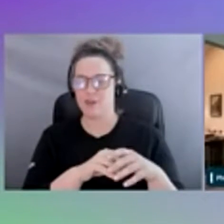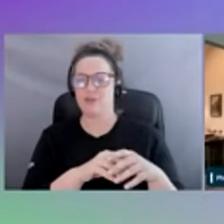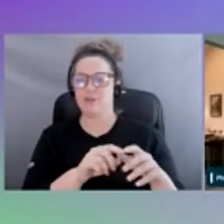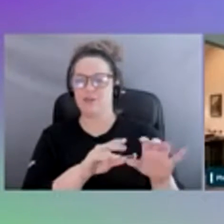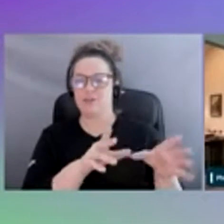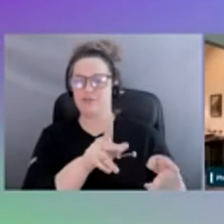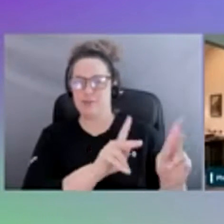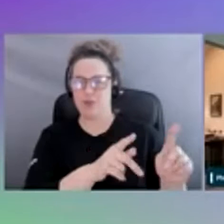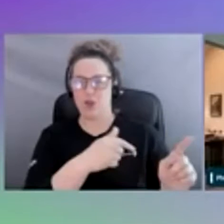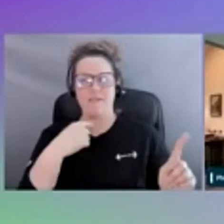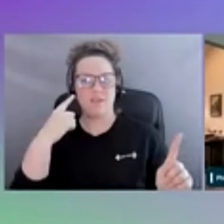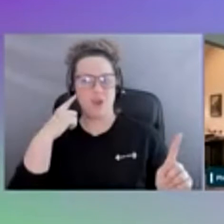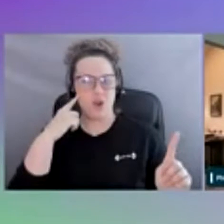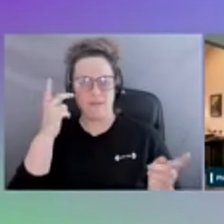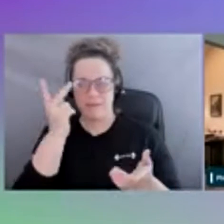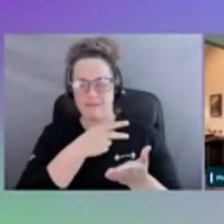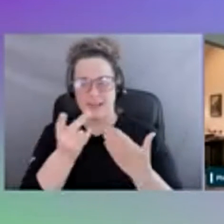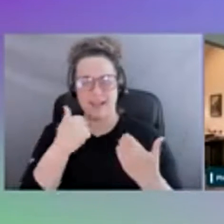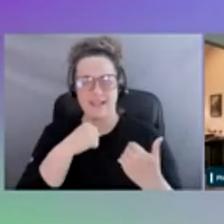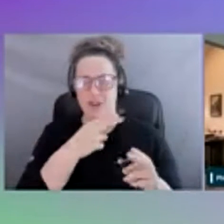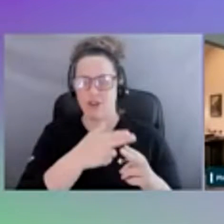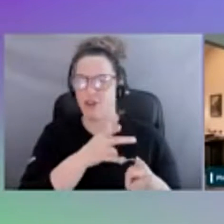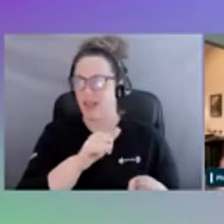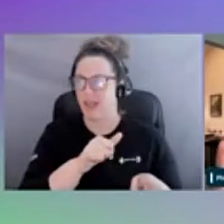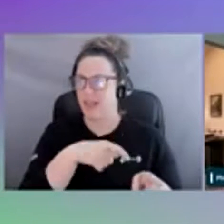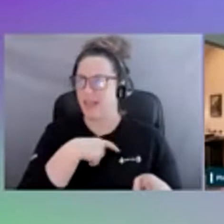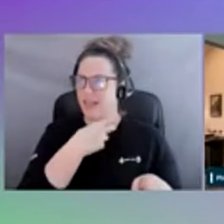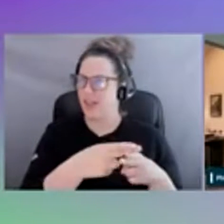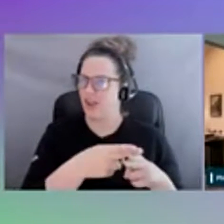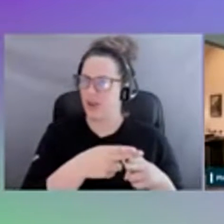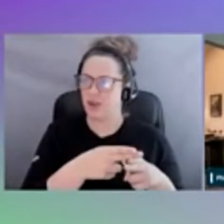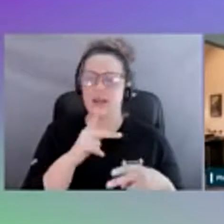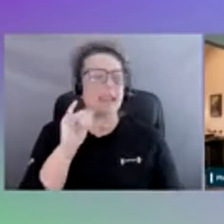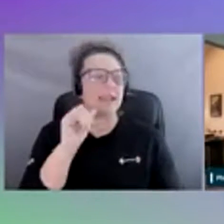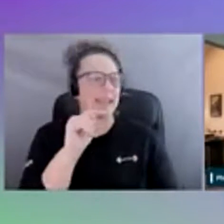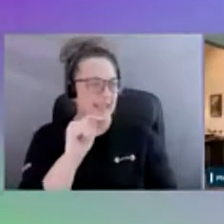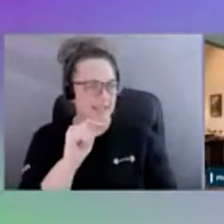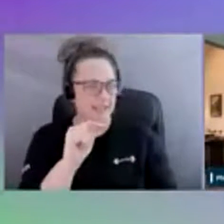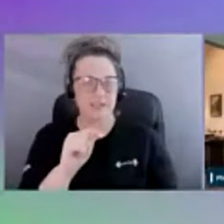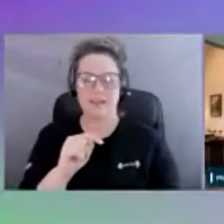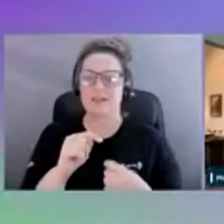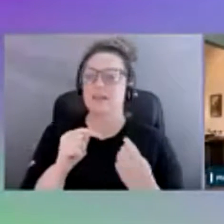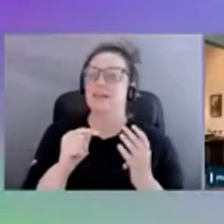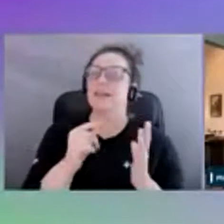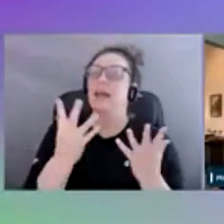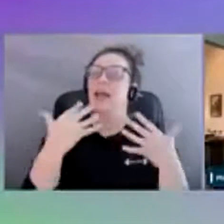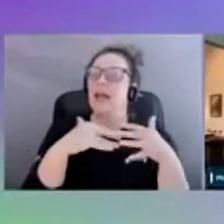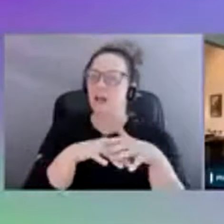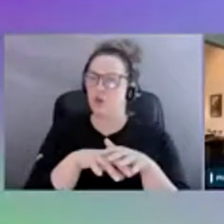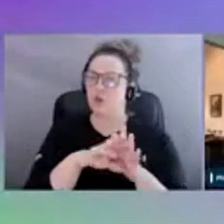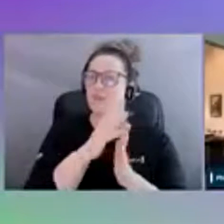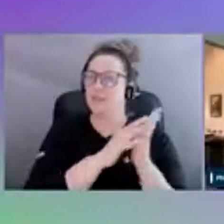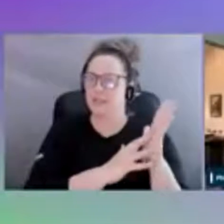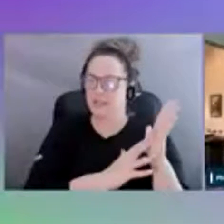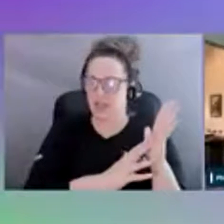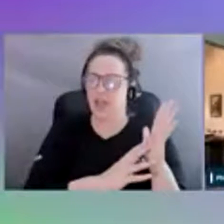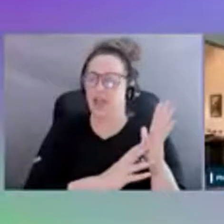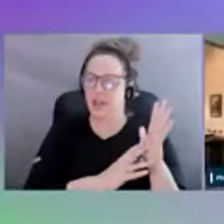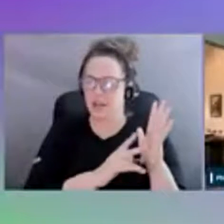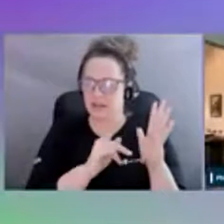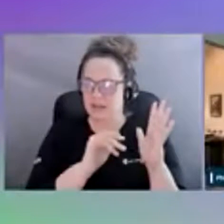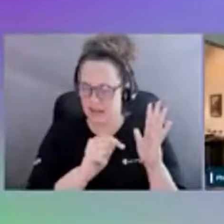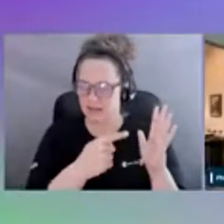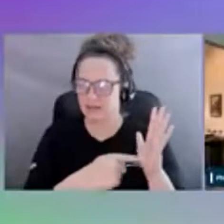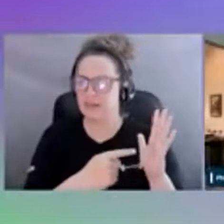like I've had a brain fail. It's not called that. Are they called the kits? Yeah, inclusive design personas? I think it's called, where you